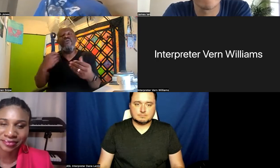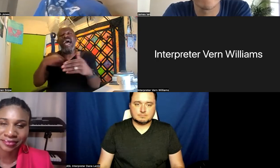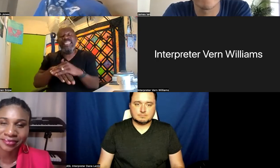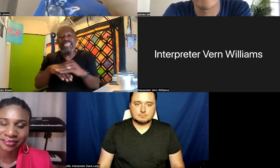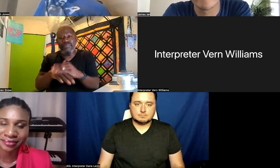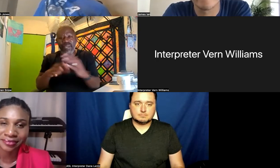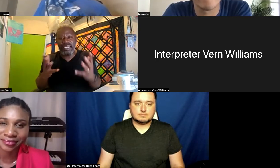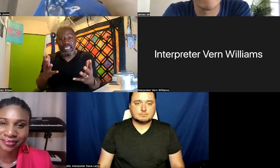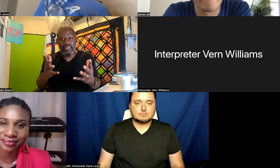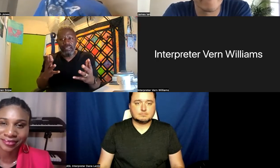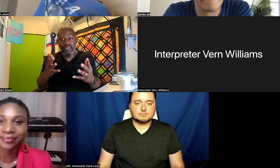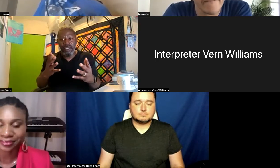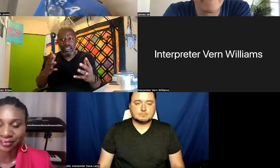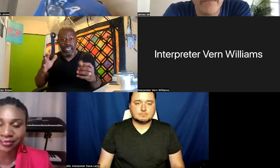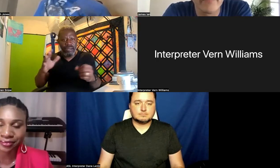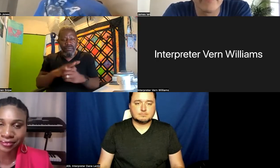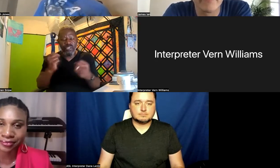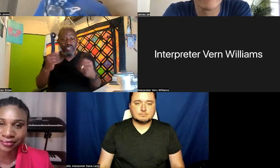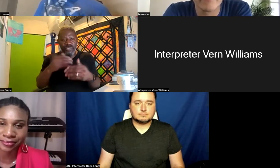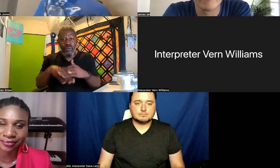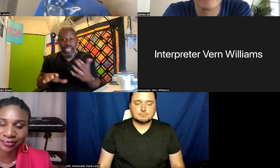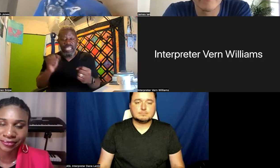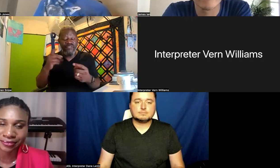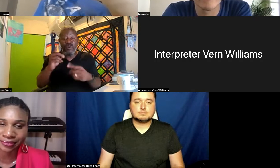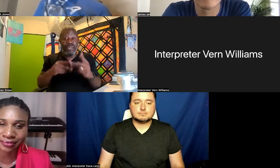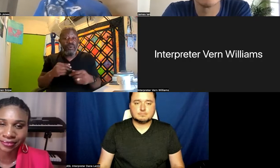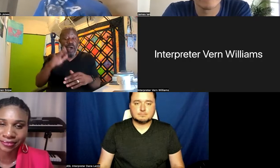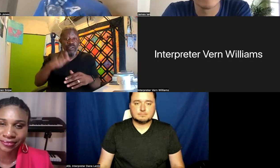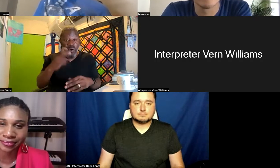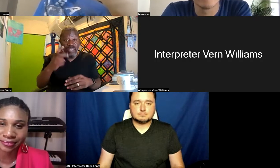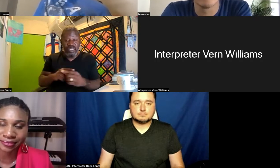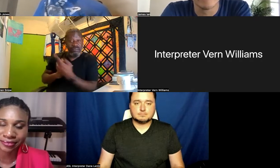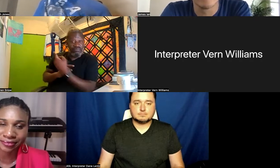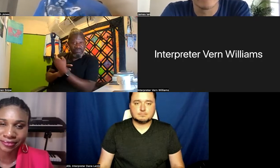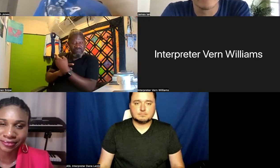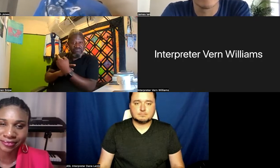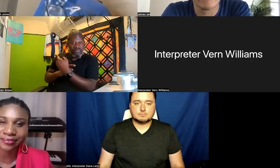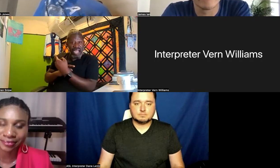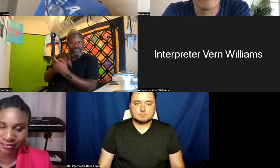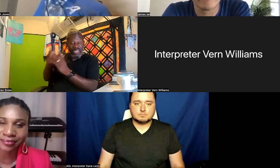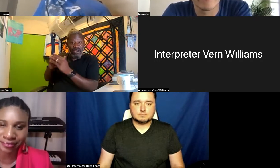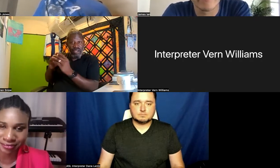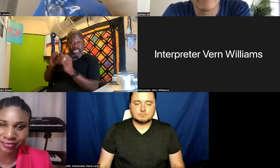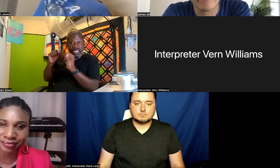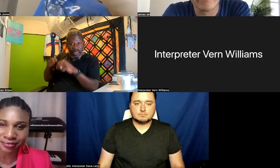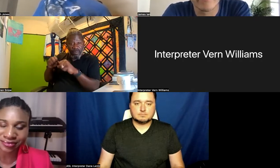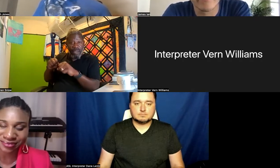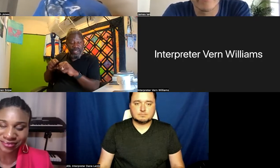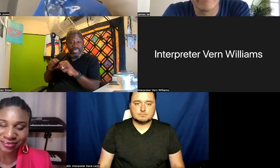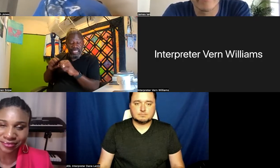giving you accessibility in multiple different ways. Even for people who have low vision, my video